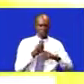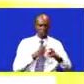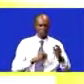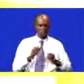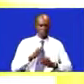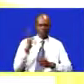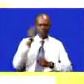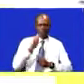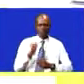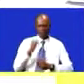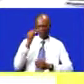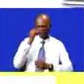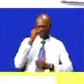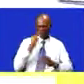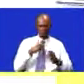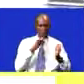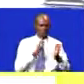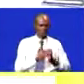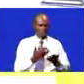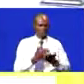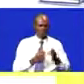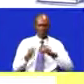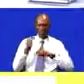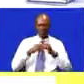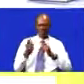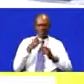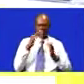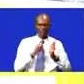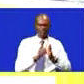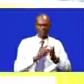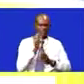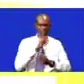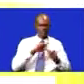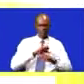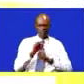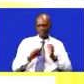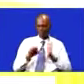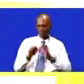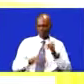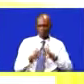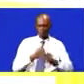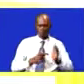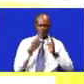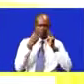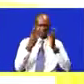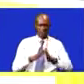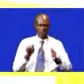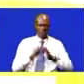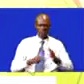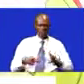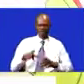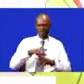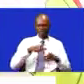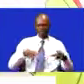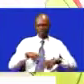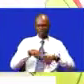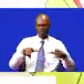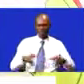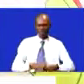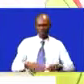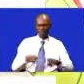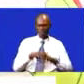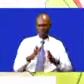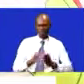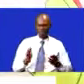Sudan gilero ni okang' ma kamae negikawo mar yango kendo tieko achiedh nade mosebedo kanenore e Nam Lolwe. We have